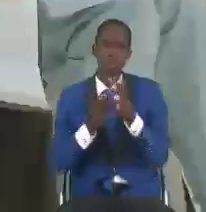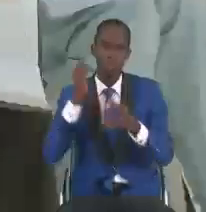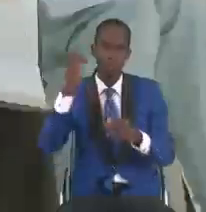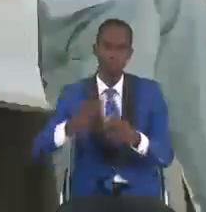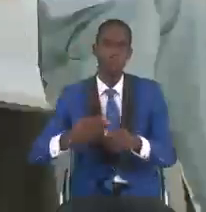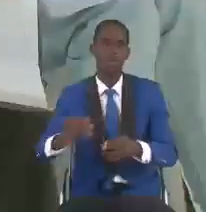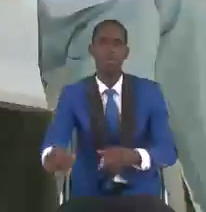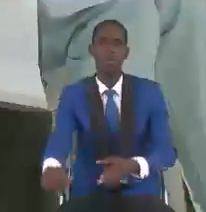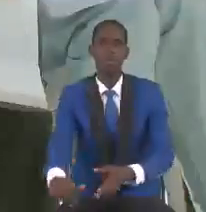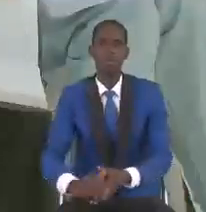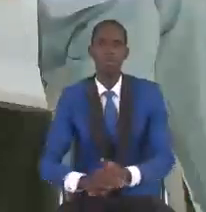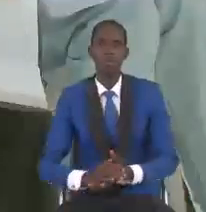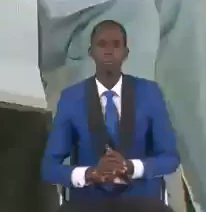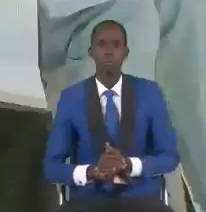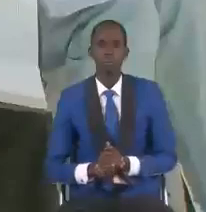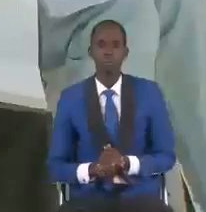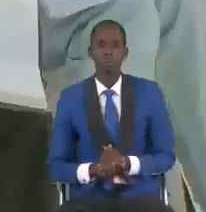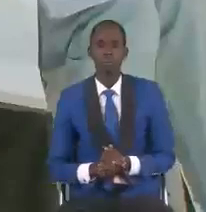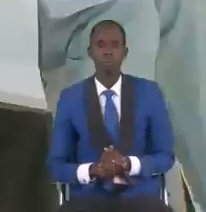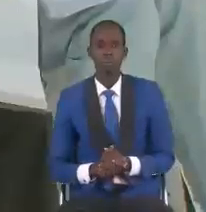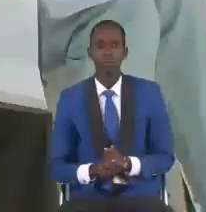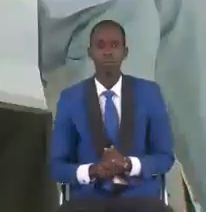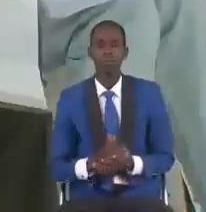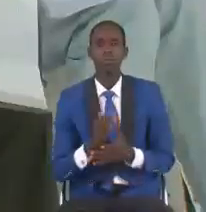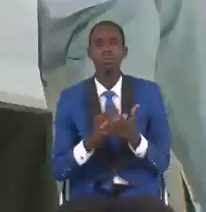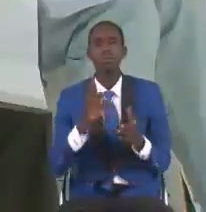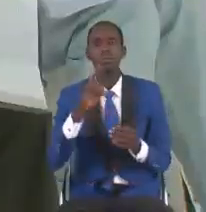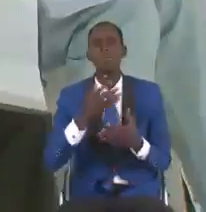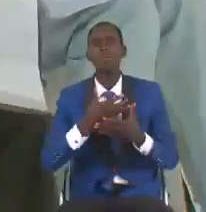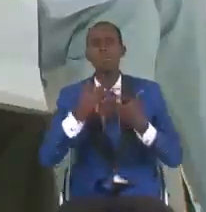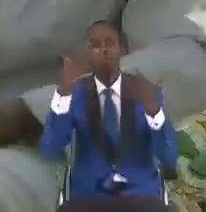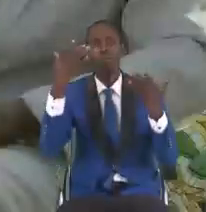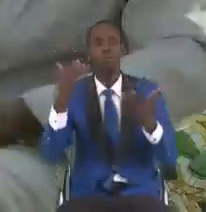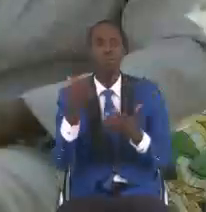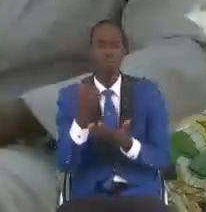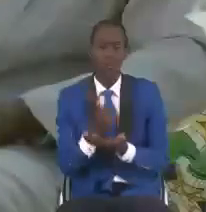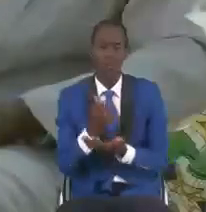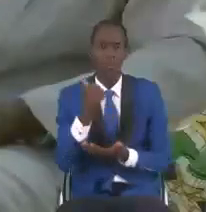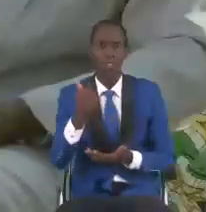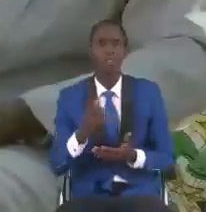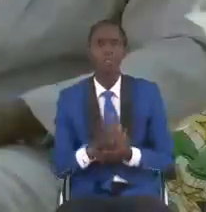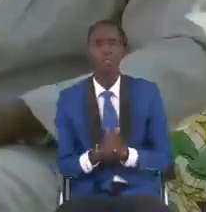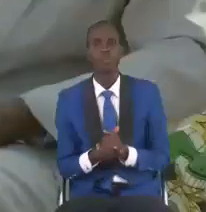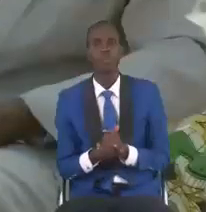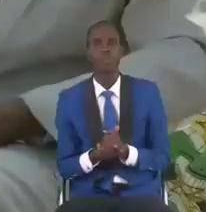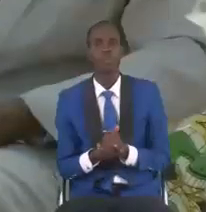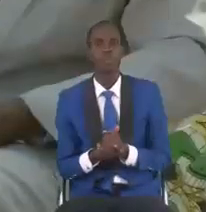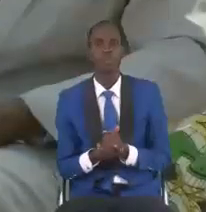Somebody shout, Amen.